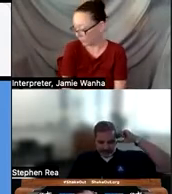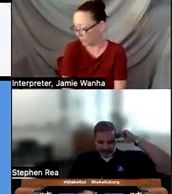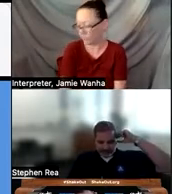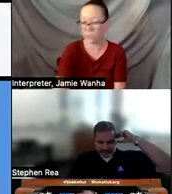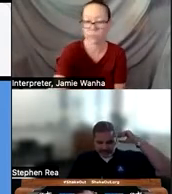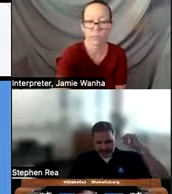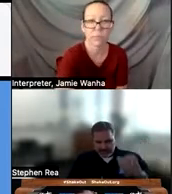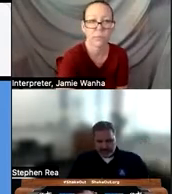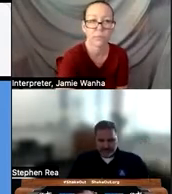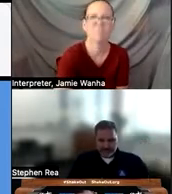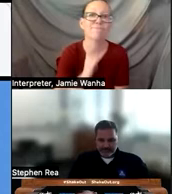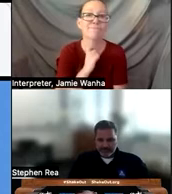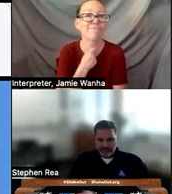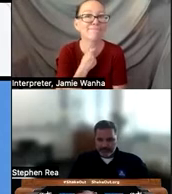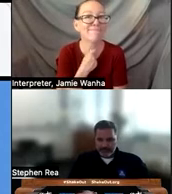You are muted.